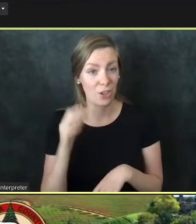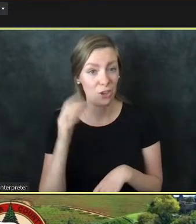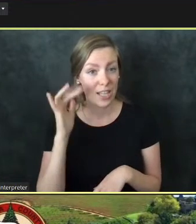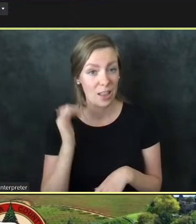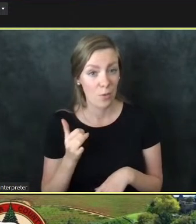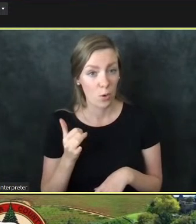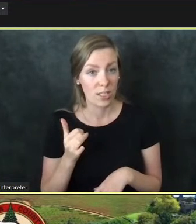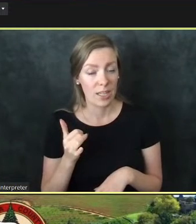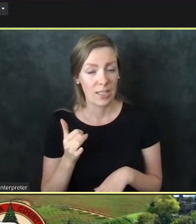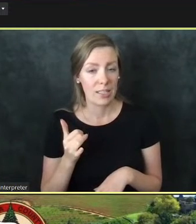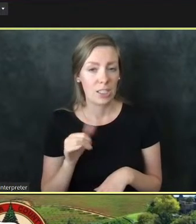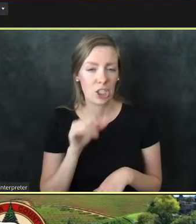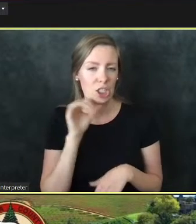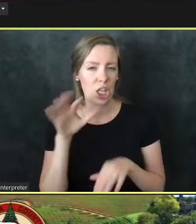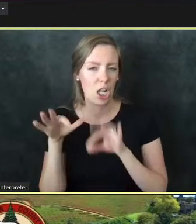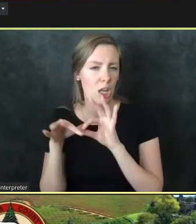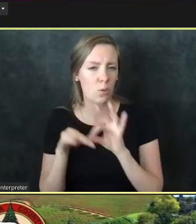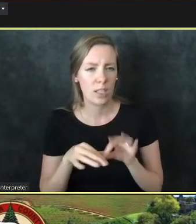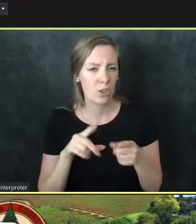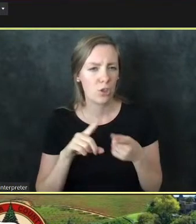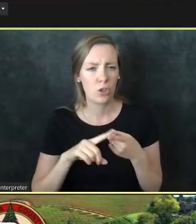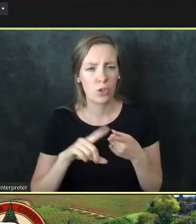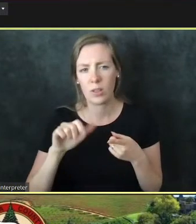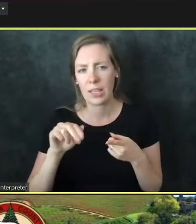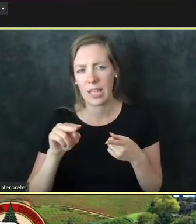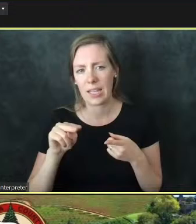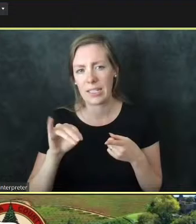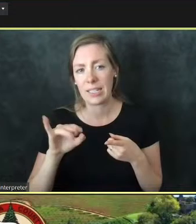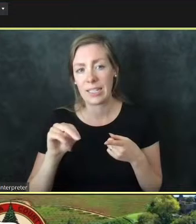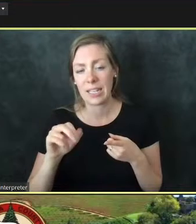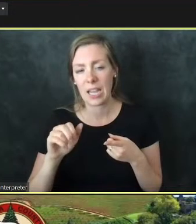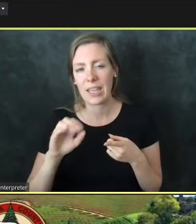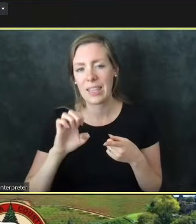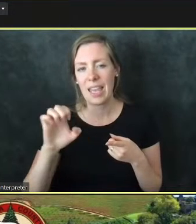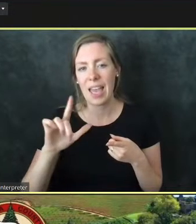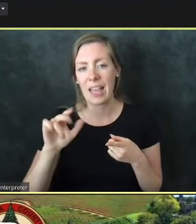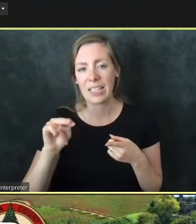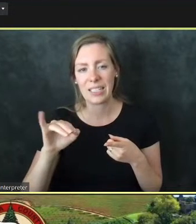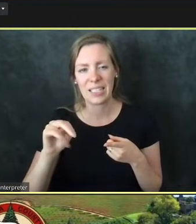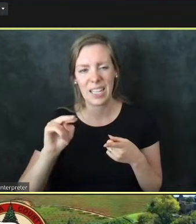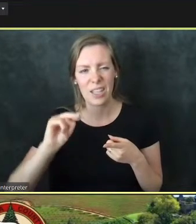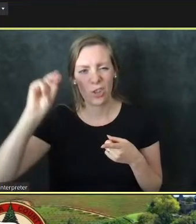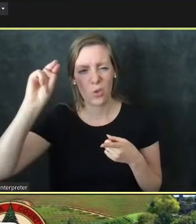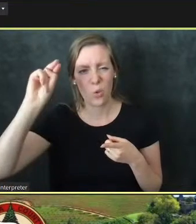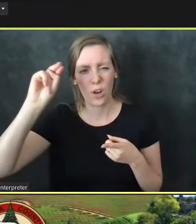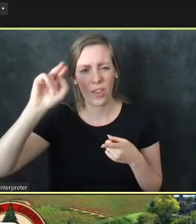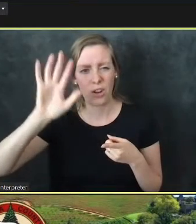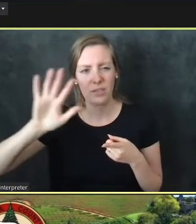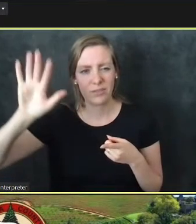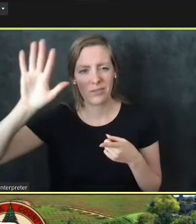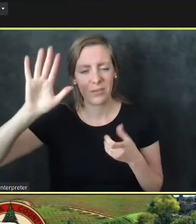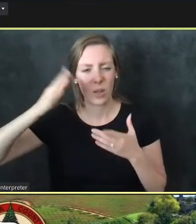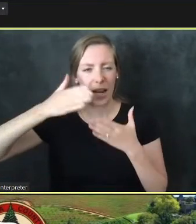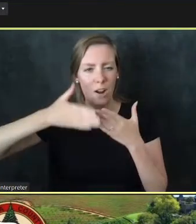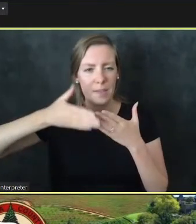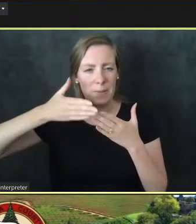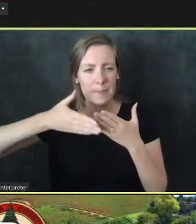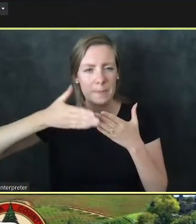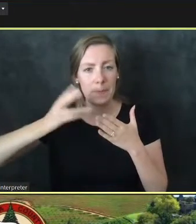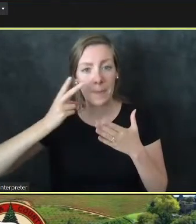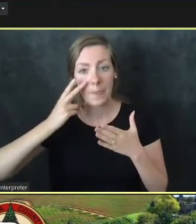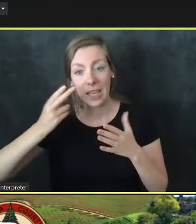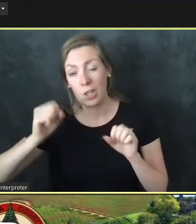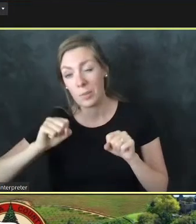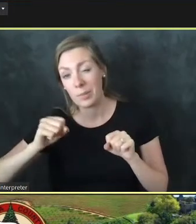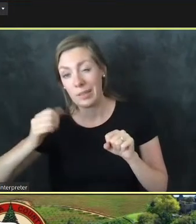little correlation for La Nina and El Nino in Northern California. We're kind of on that border where we really see it could go either